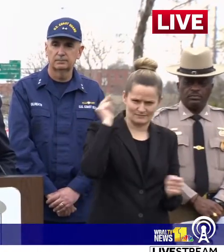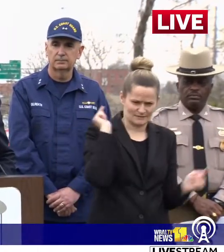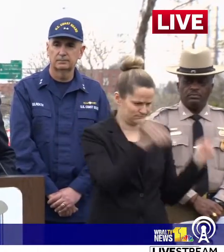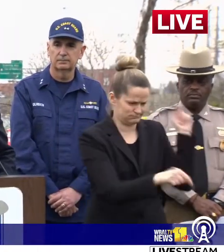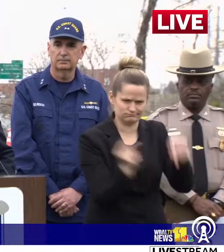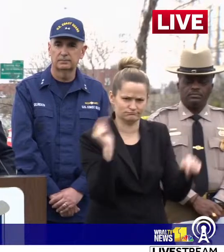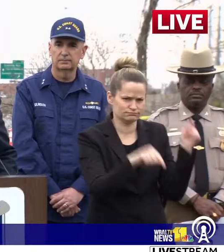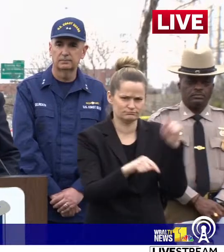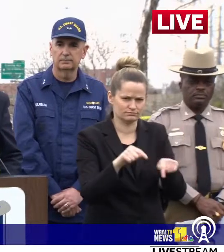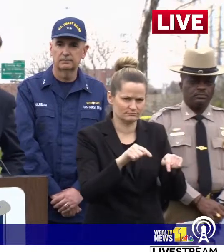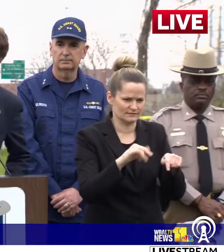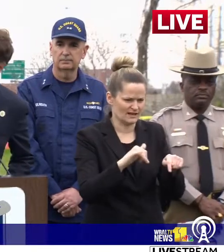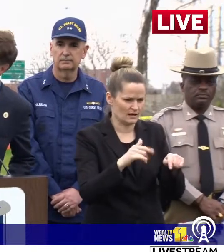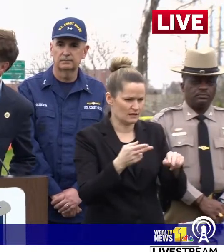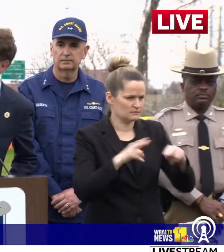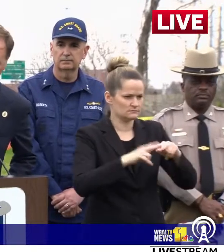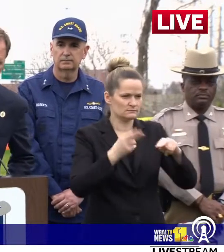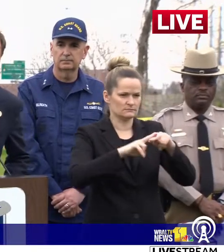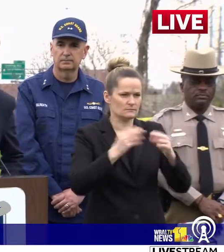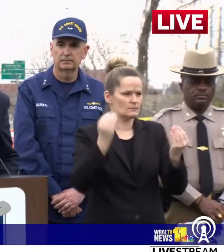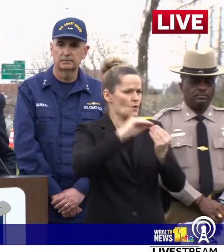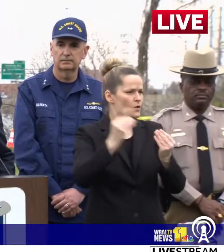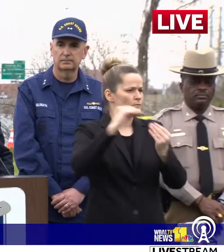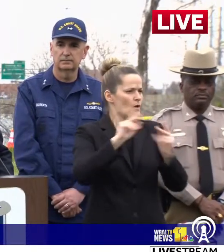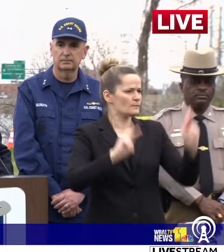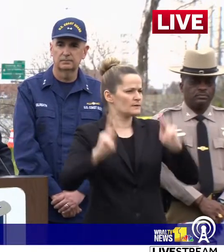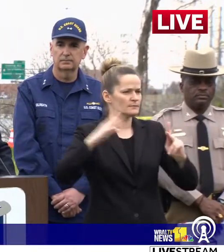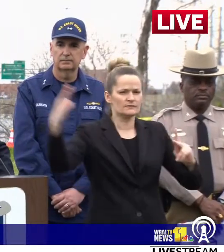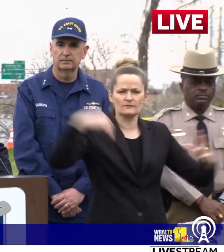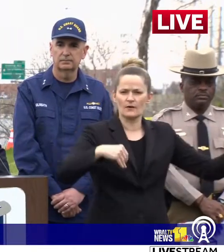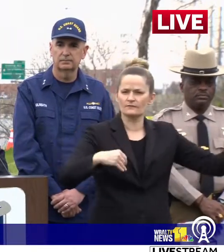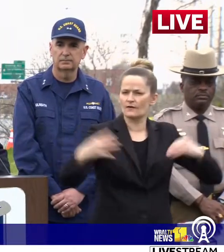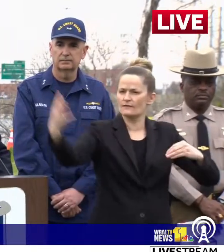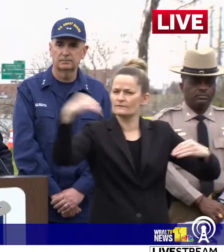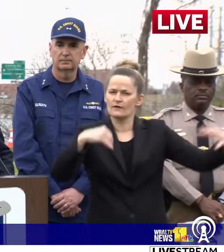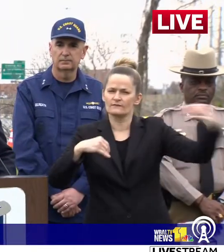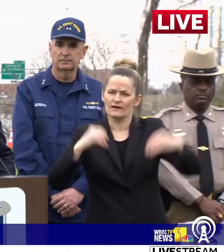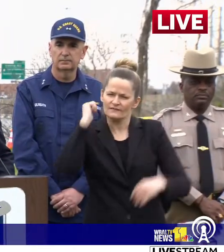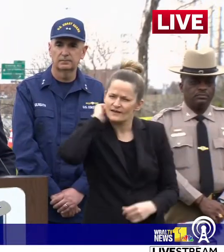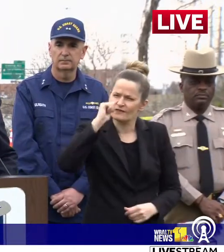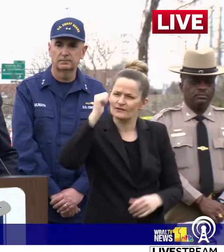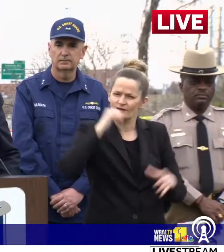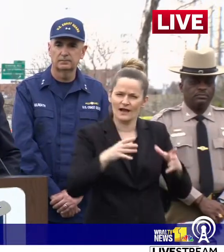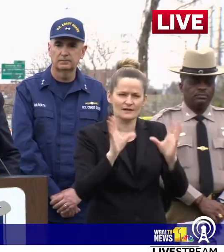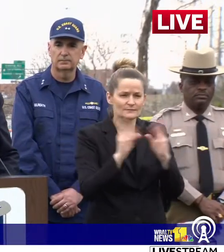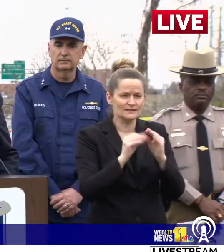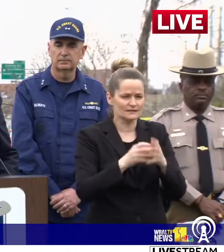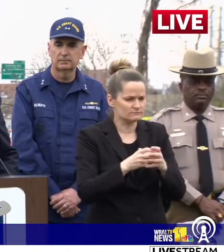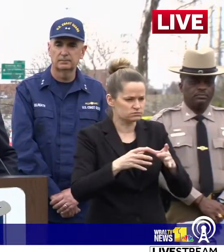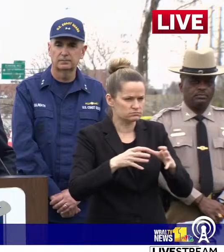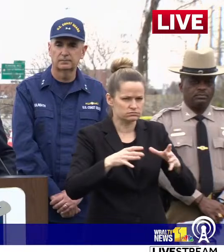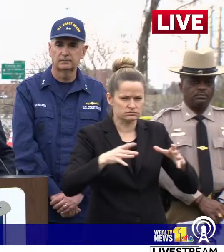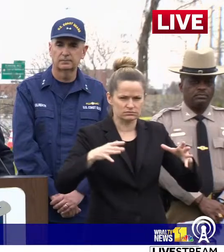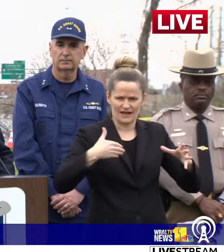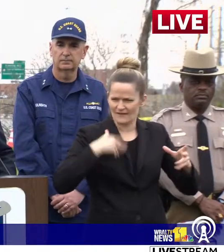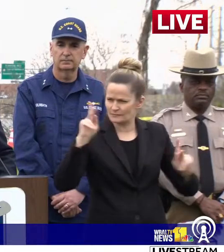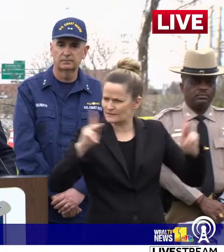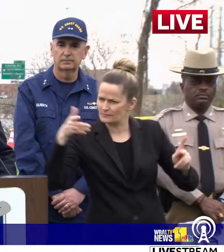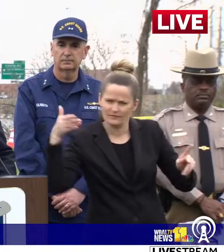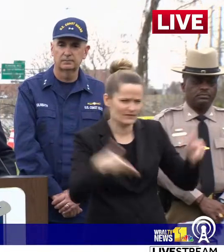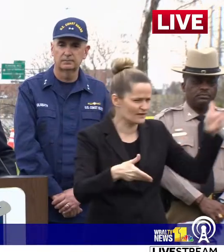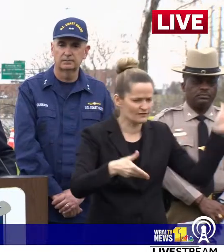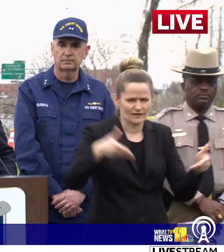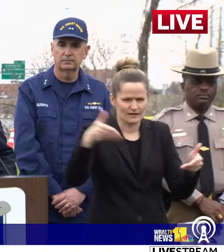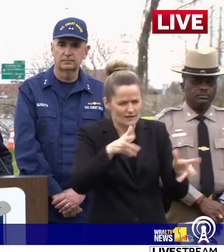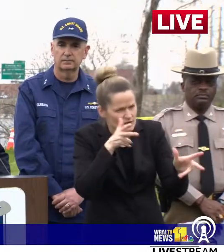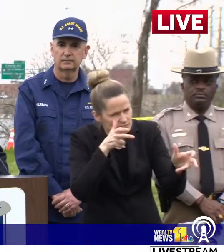been really watching and listening at these daily briefings. And this governor is asking all the right questions, knows how